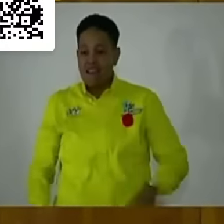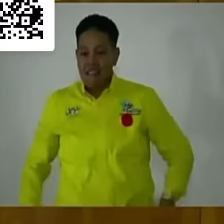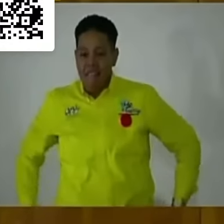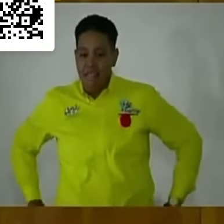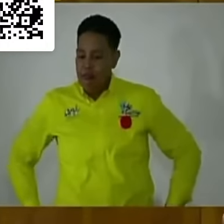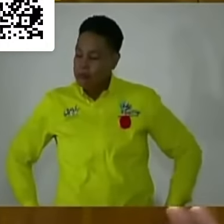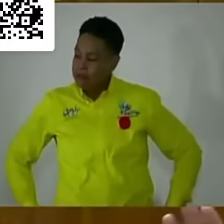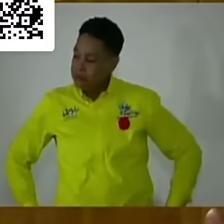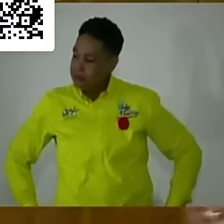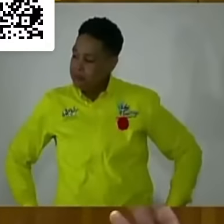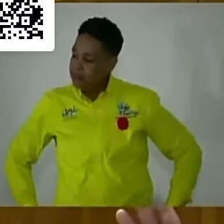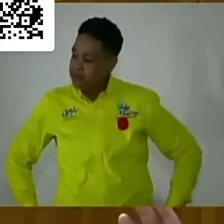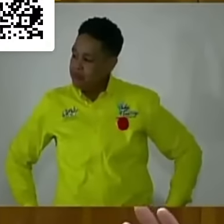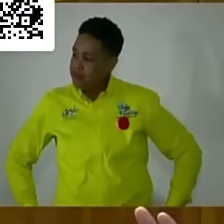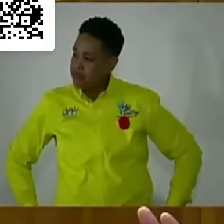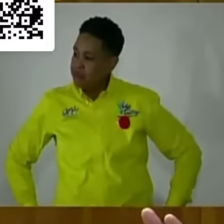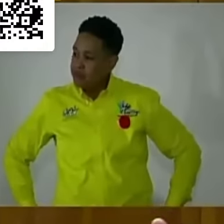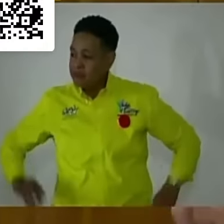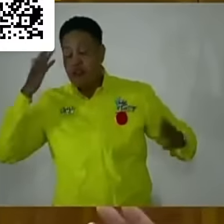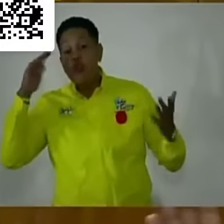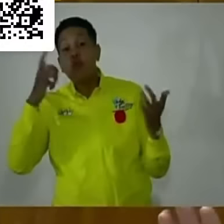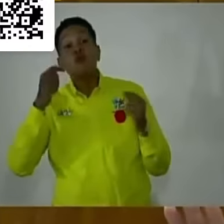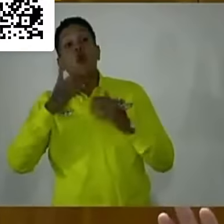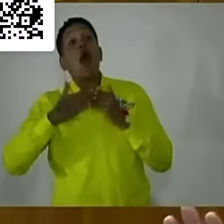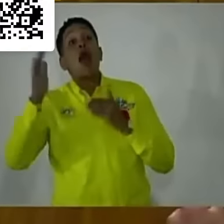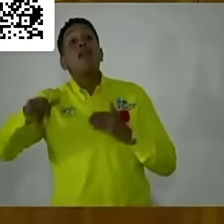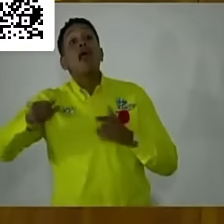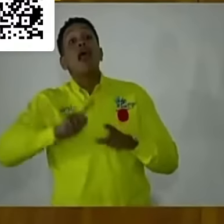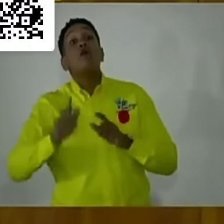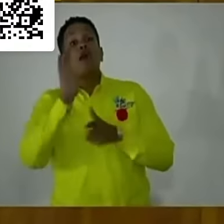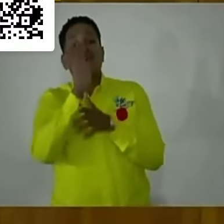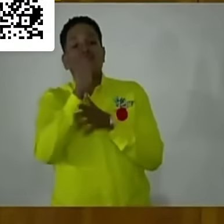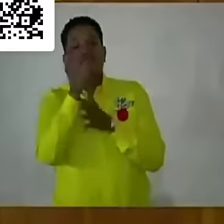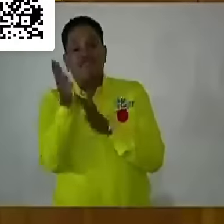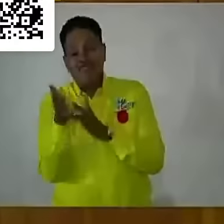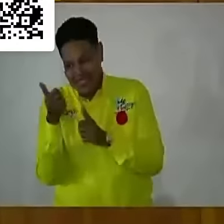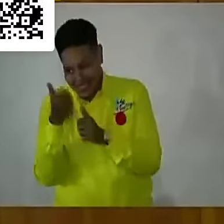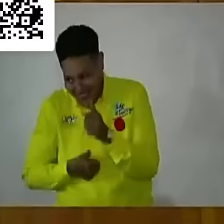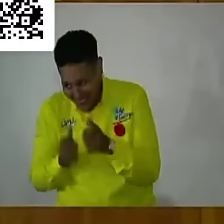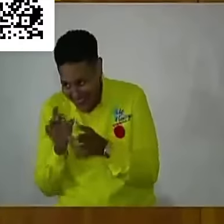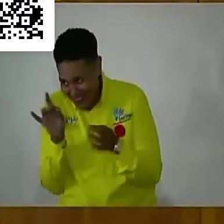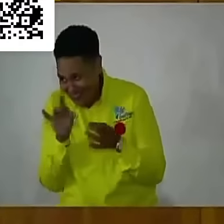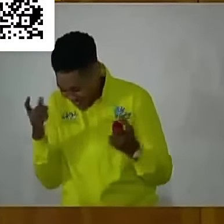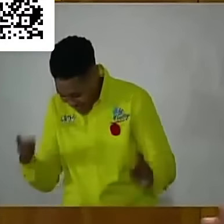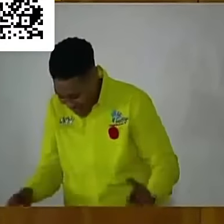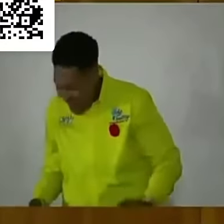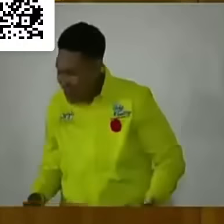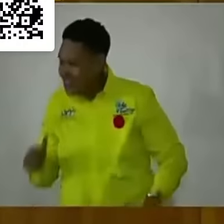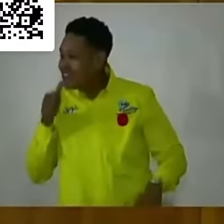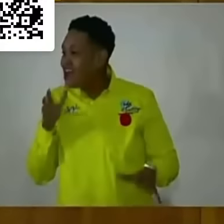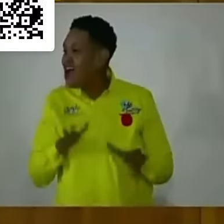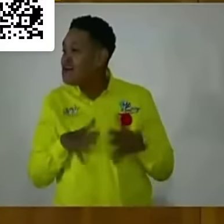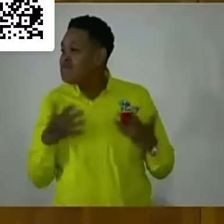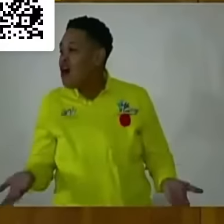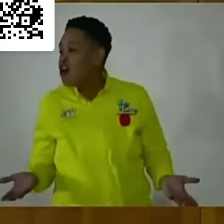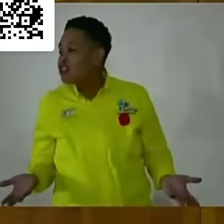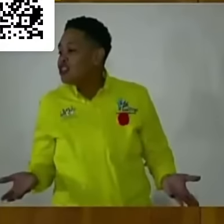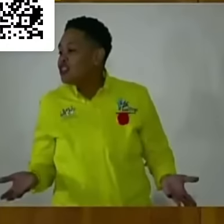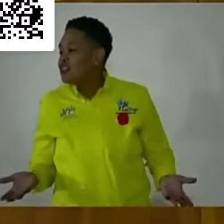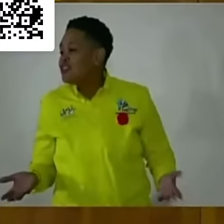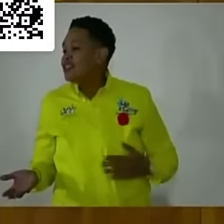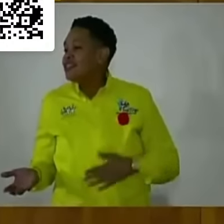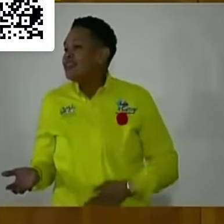No, I don't know what you're going to do after that. But 5 minutes per motion is not much.